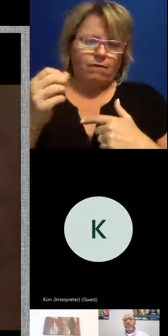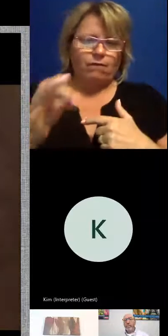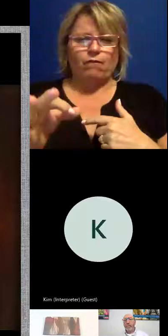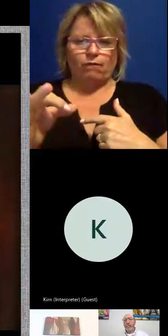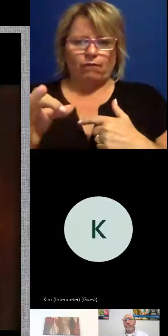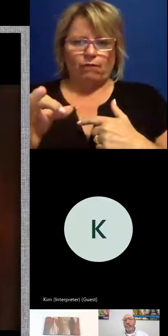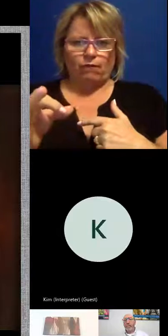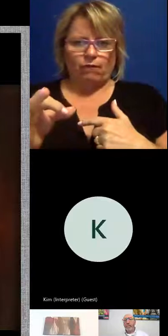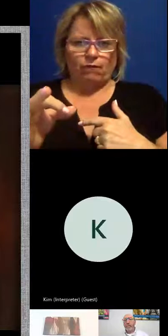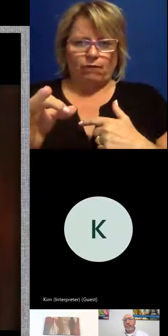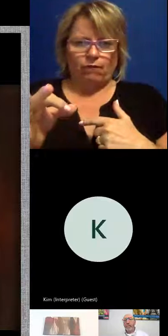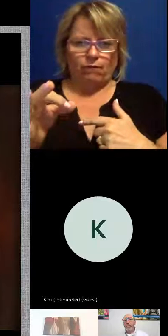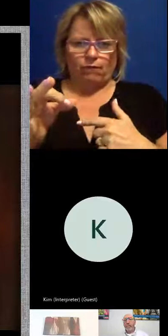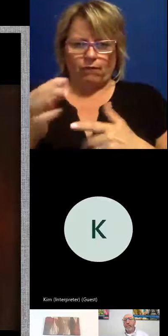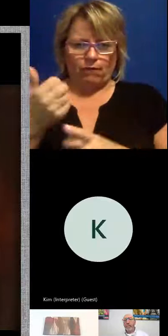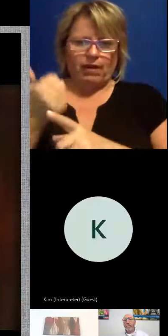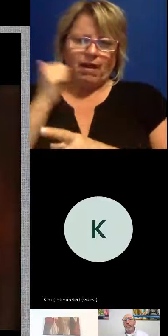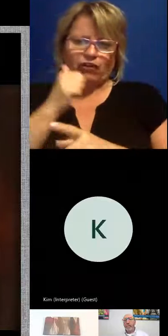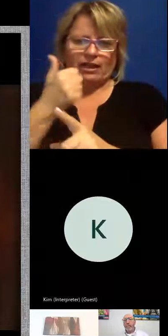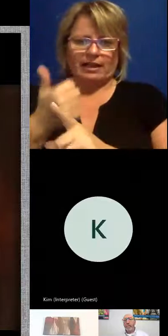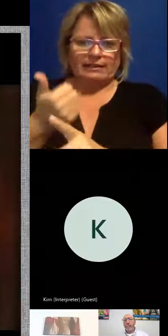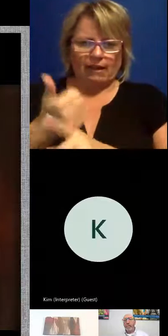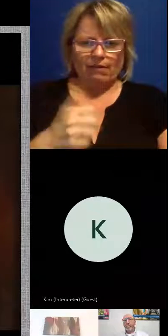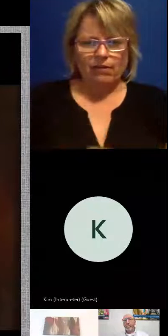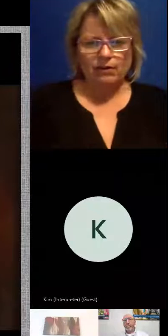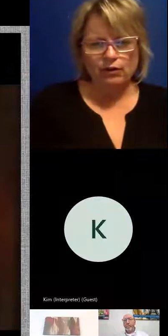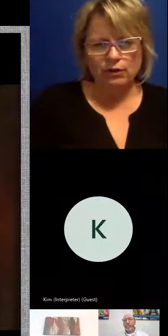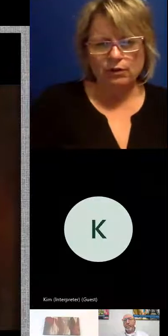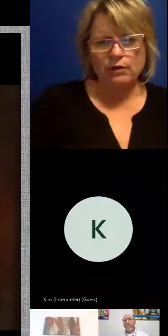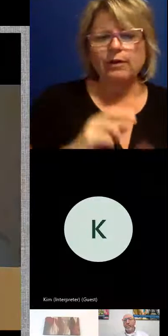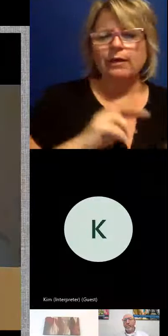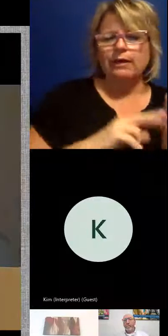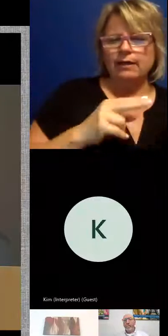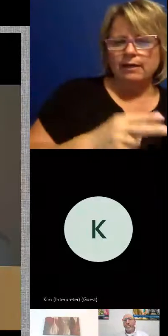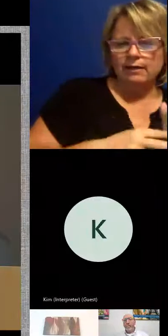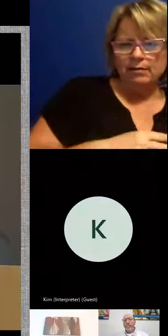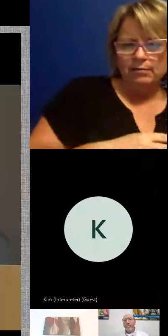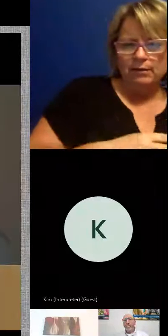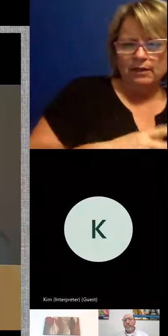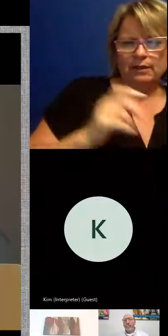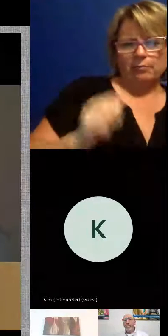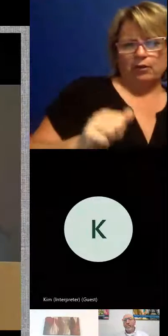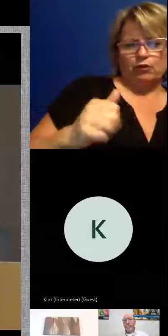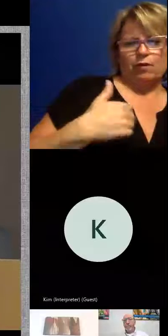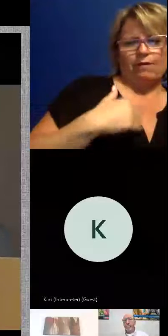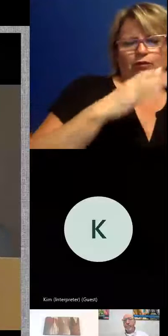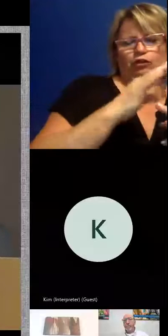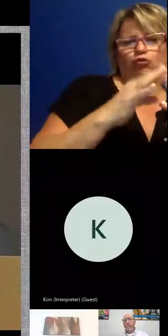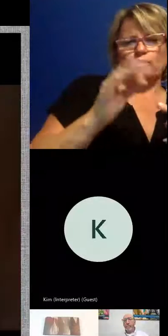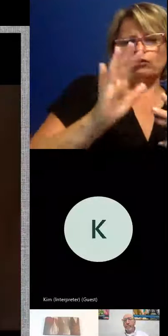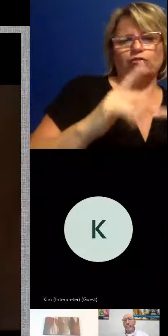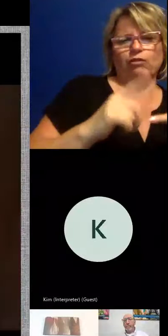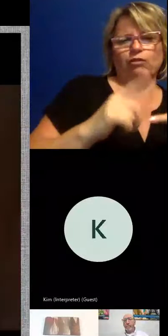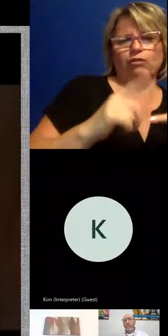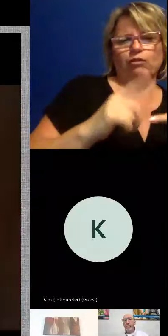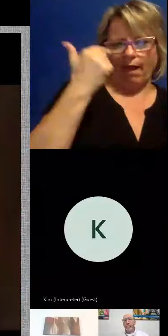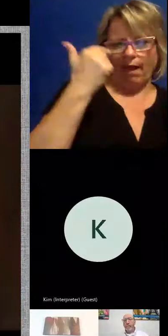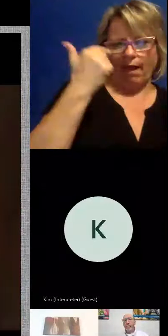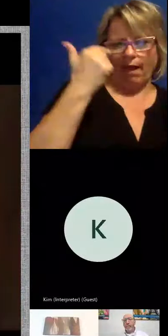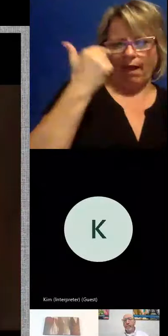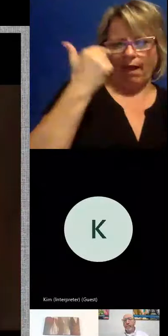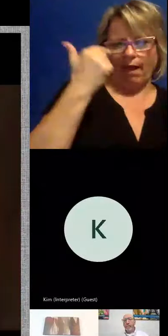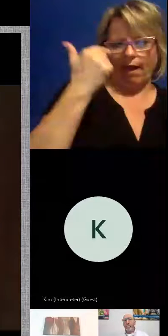everyday affairs. Means given the ability to have choices in my life. It's not just